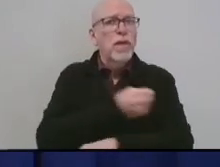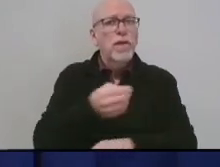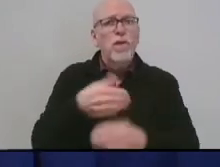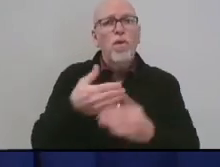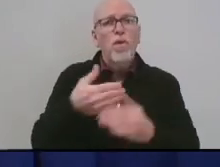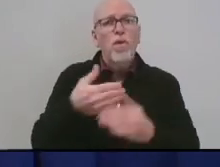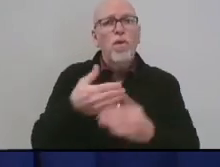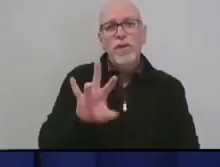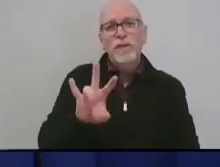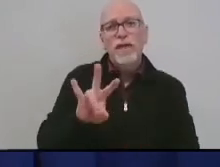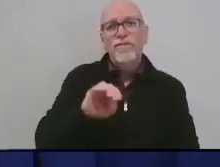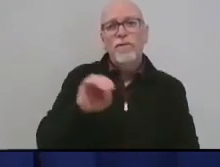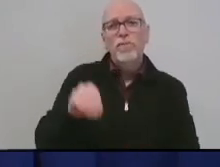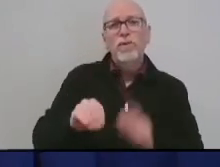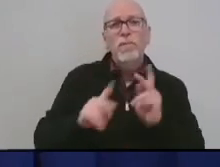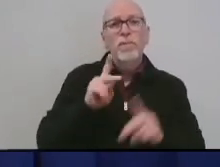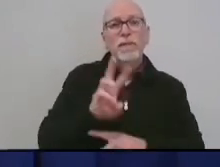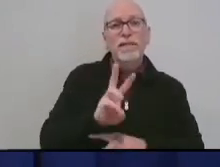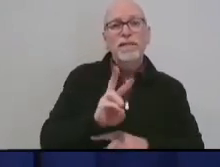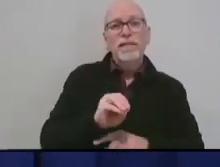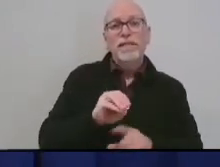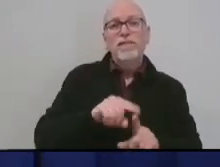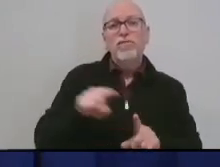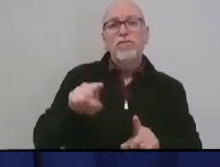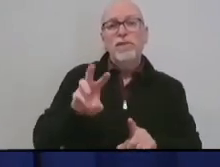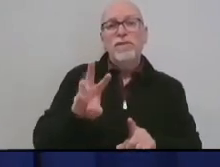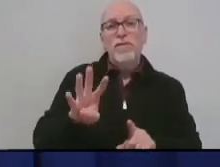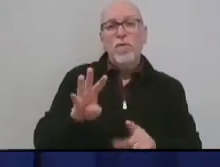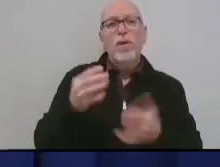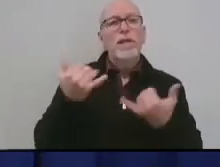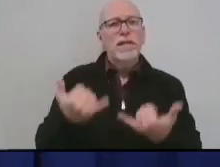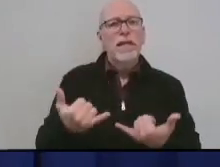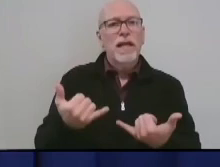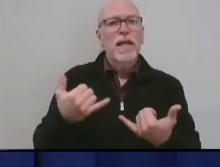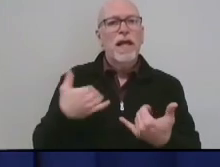to 64 have now scheduled a vaccine